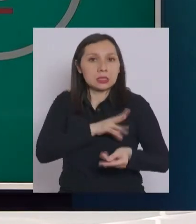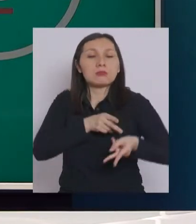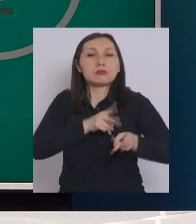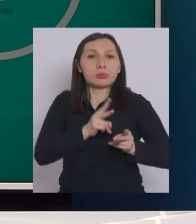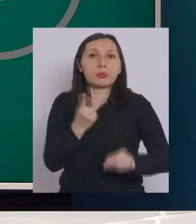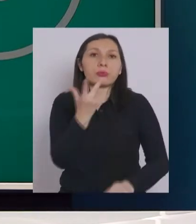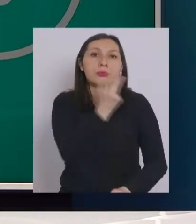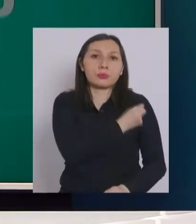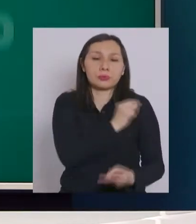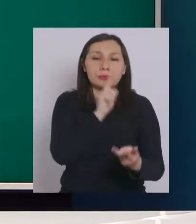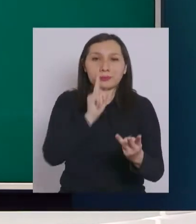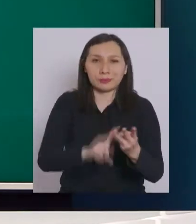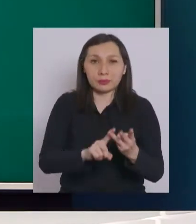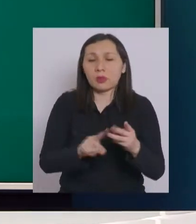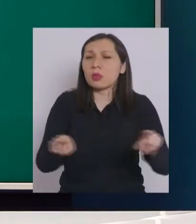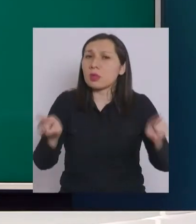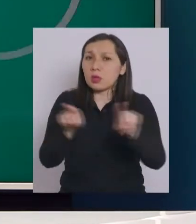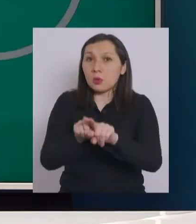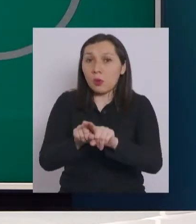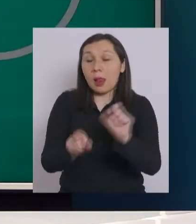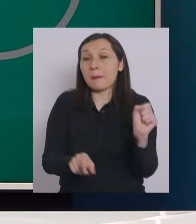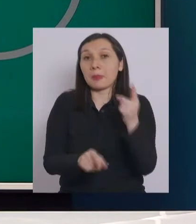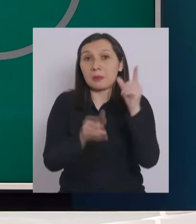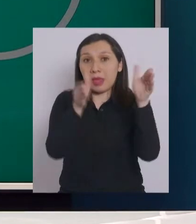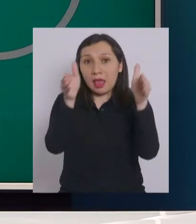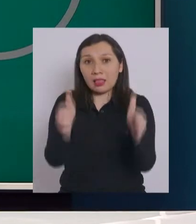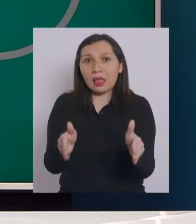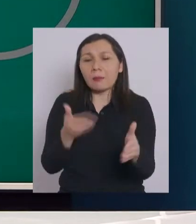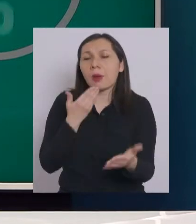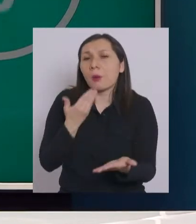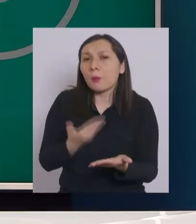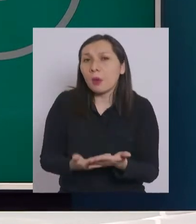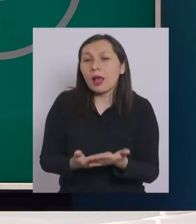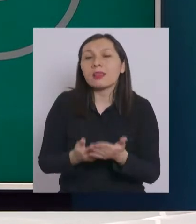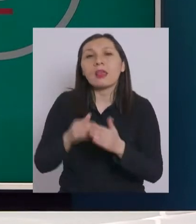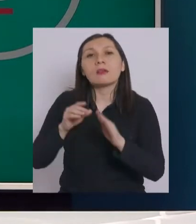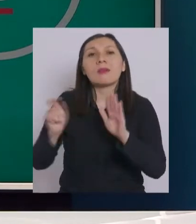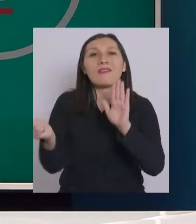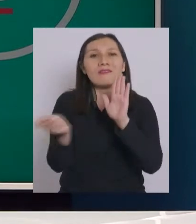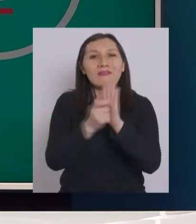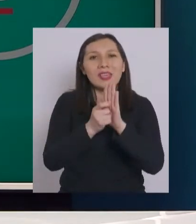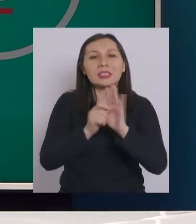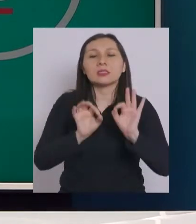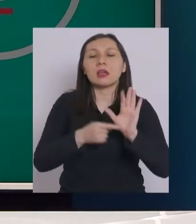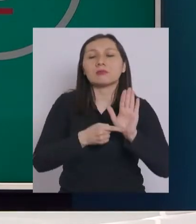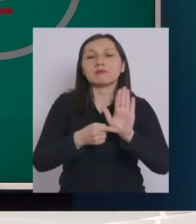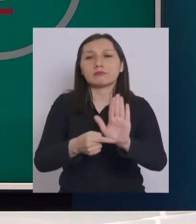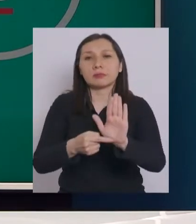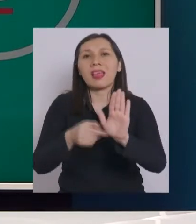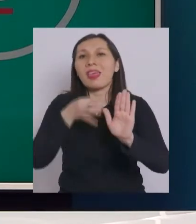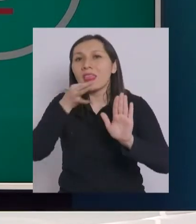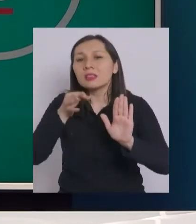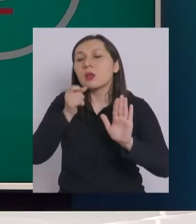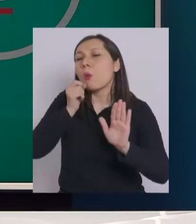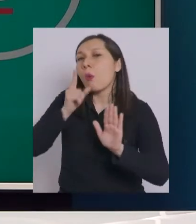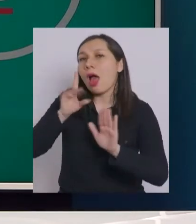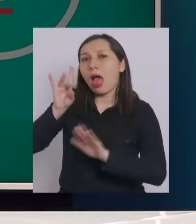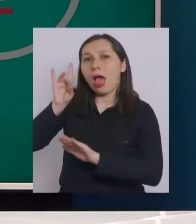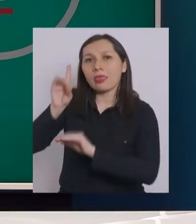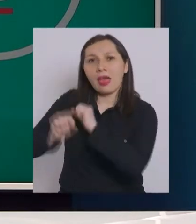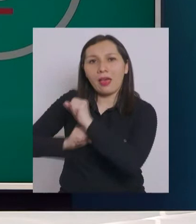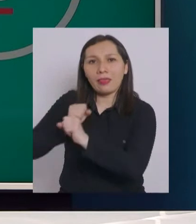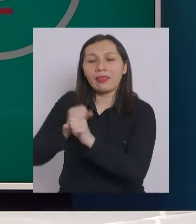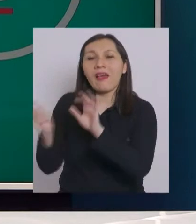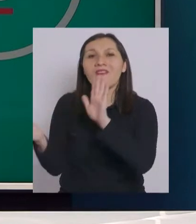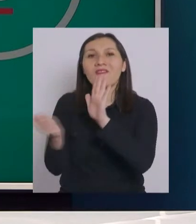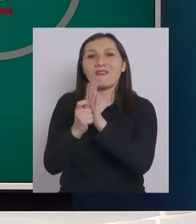received abroad. This phase, just as the first phase, will take place according to a schedule that